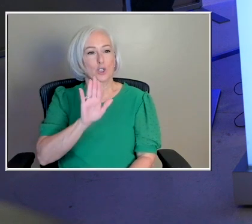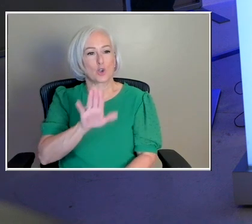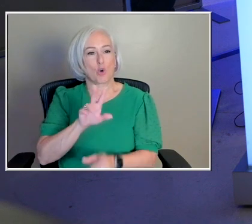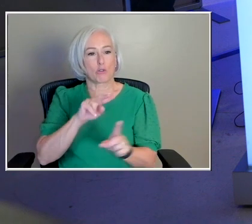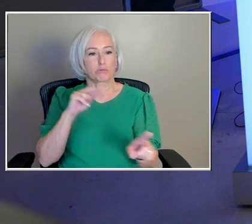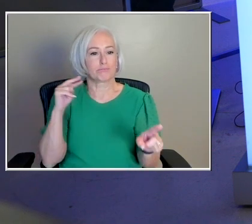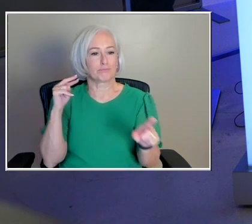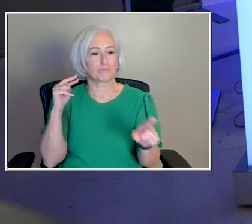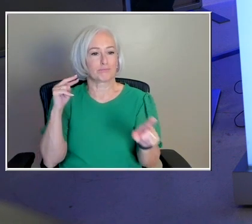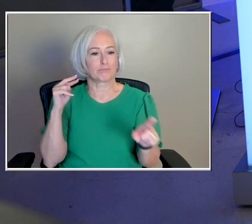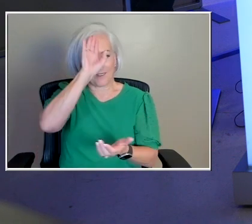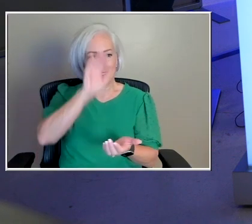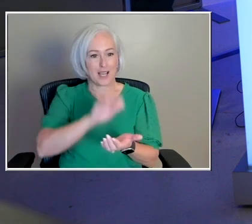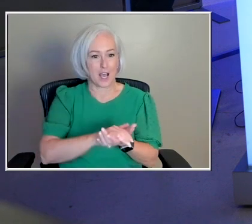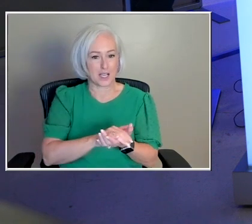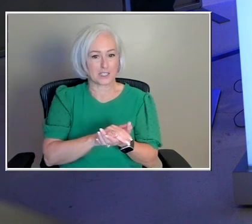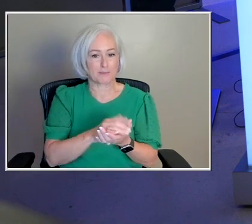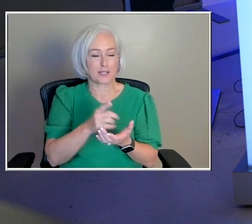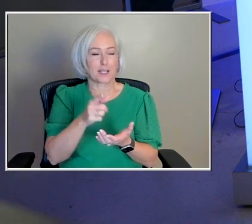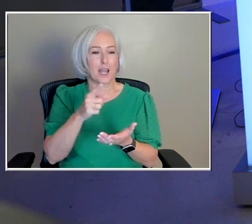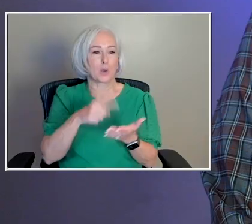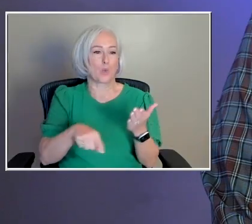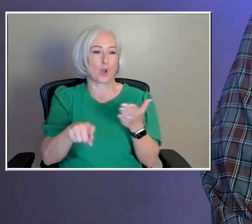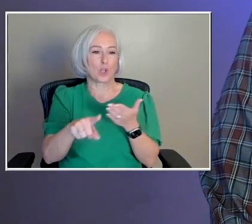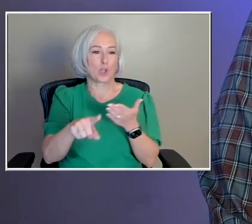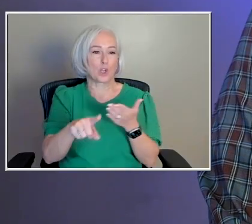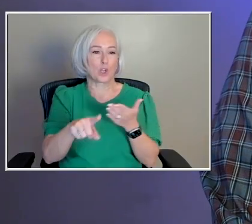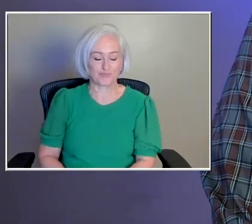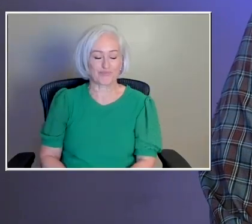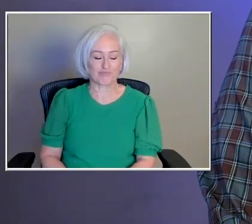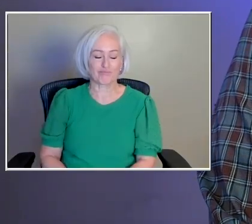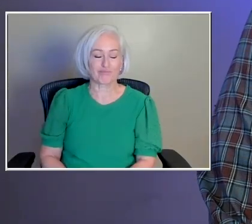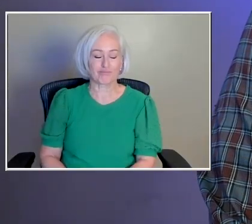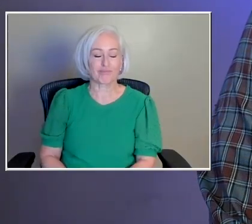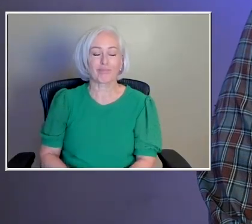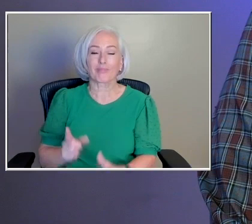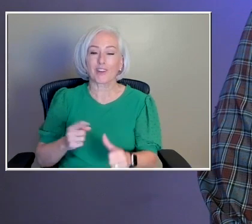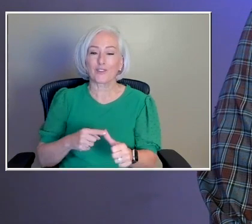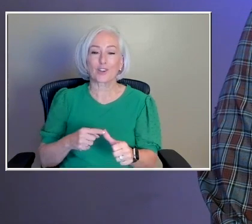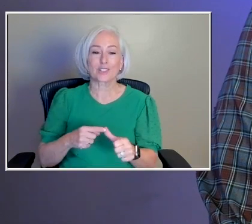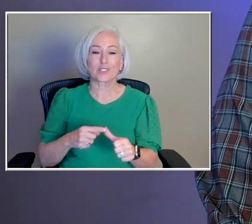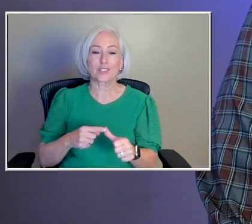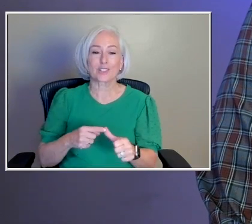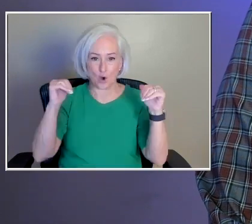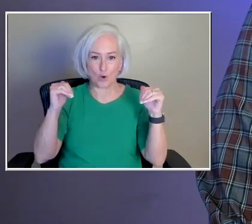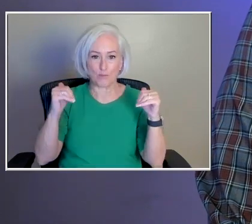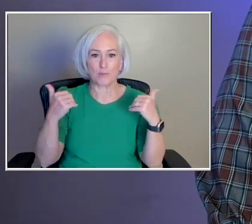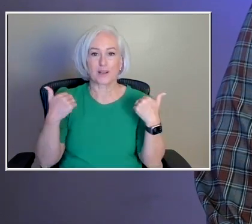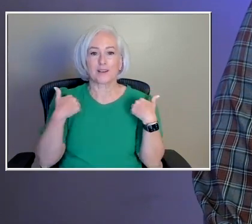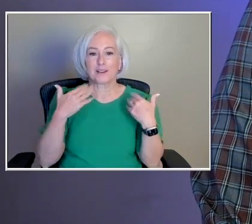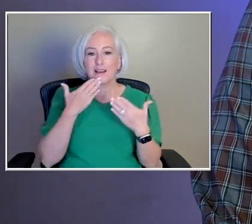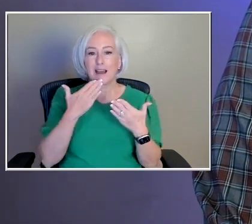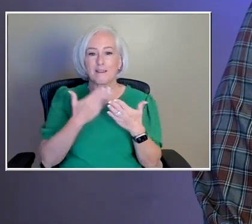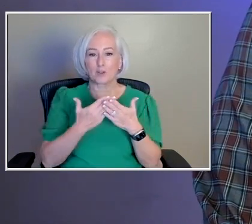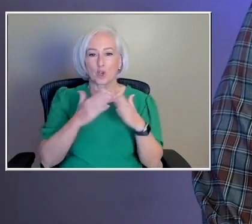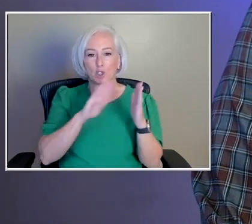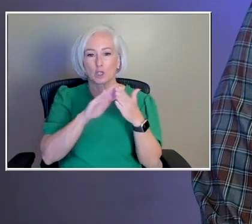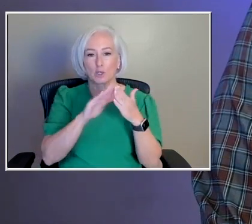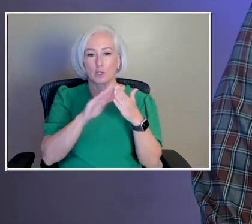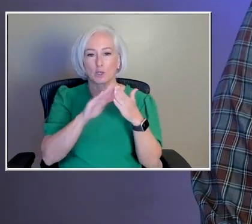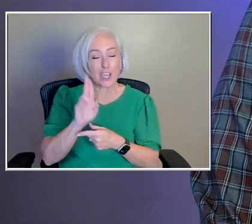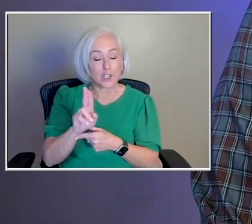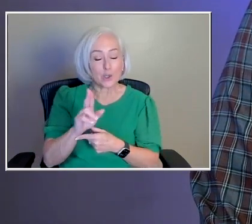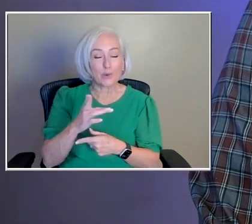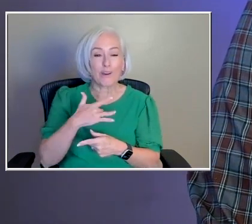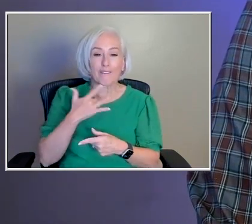husband, and what you're doing? Just have hope. You know, we have a good community here at KU Hospital, and we felt like we were in really good hands being